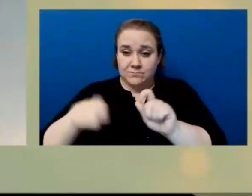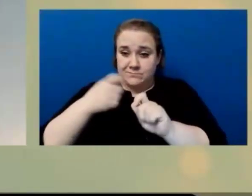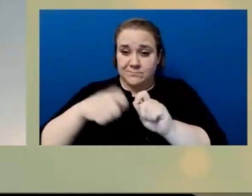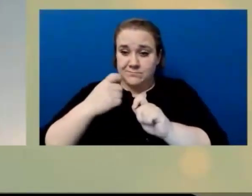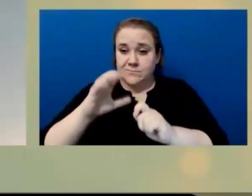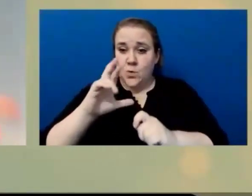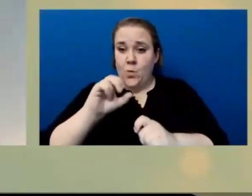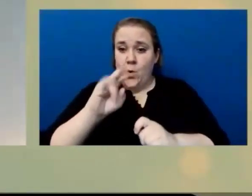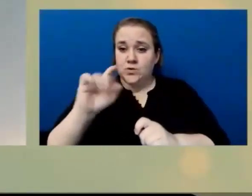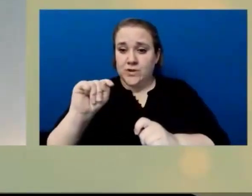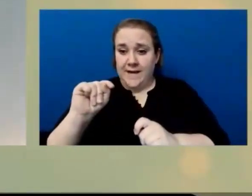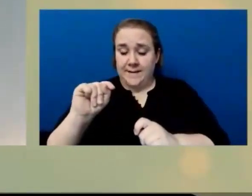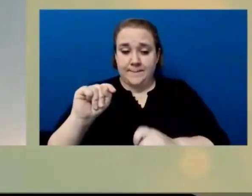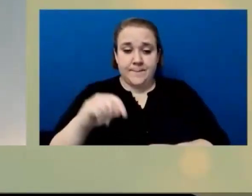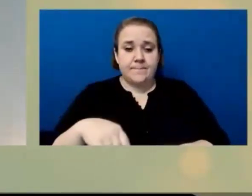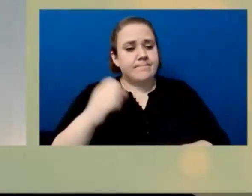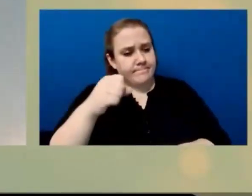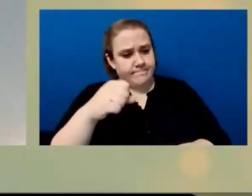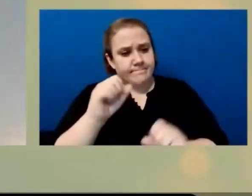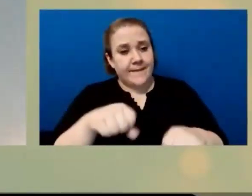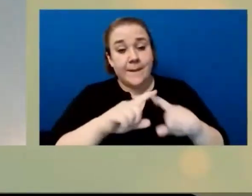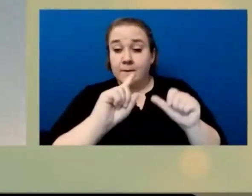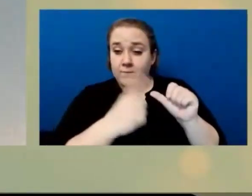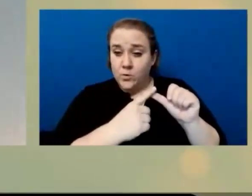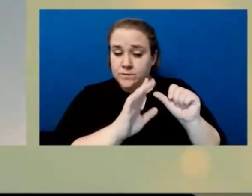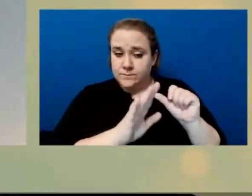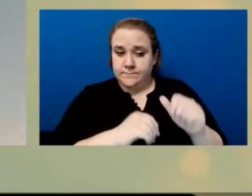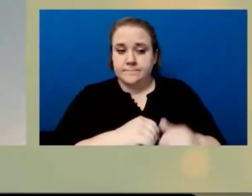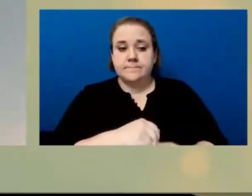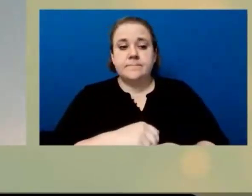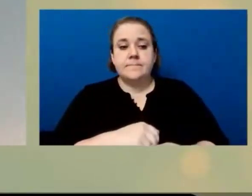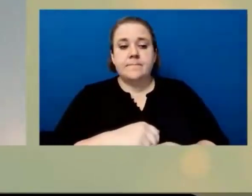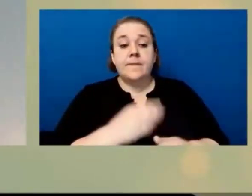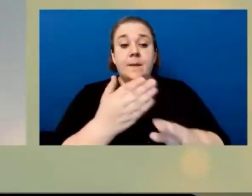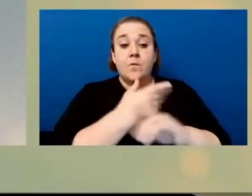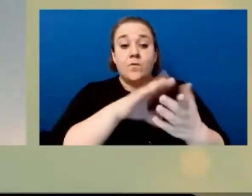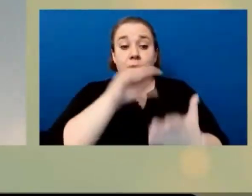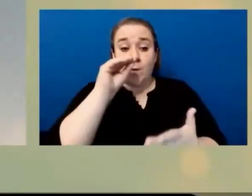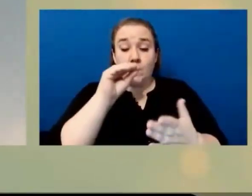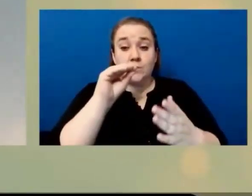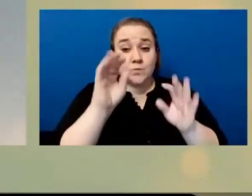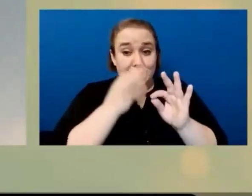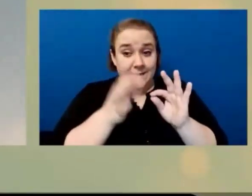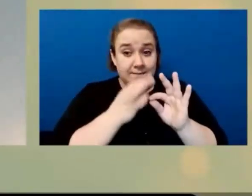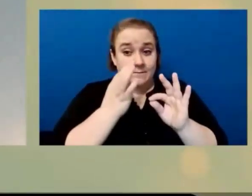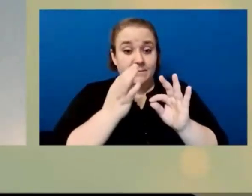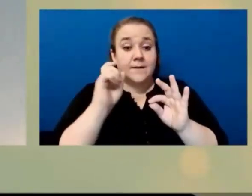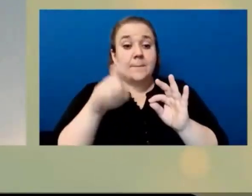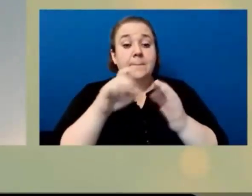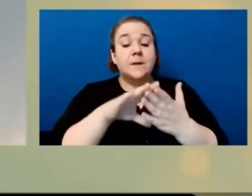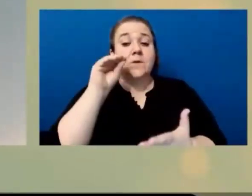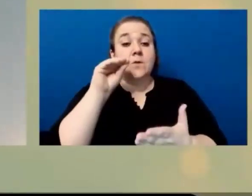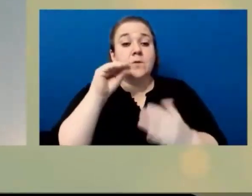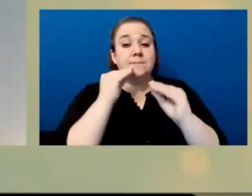She brings out a needle and thread, a torn old rag. I cut the string, thread the needle, tie the knot, learn the